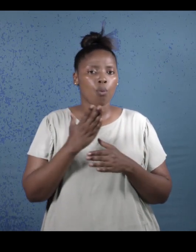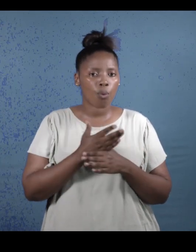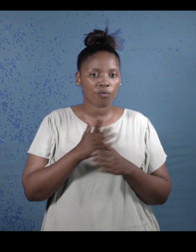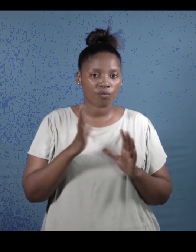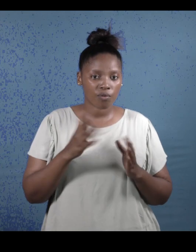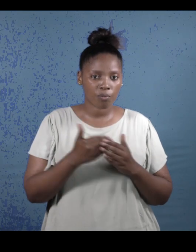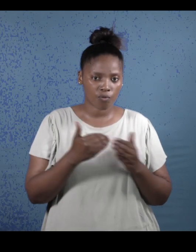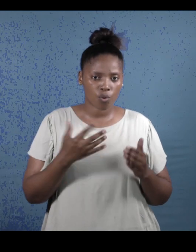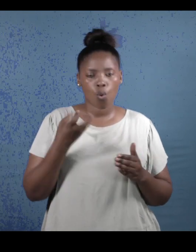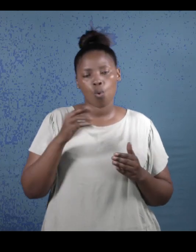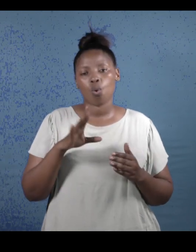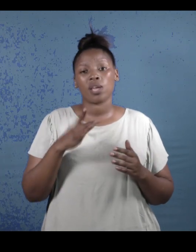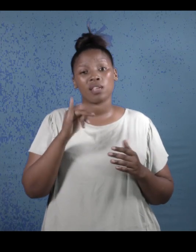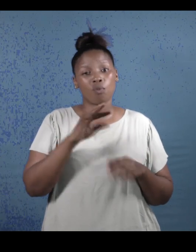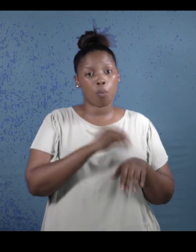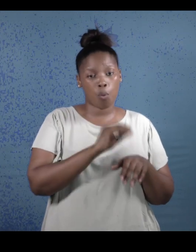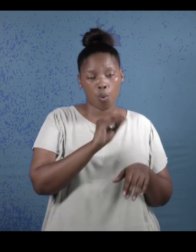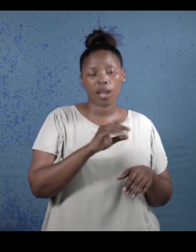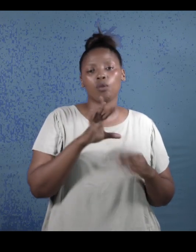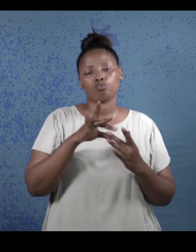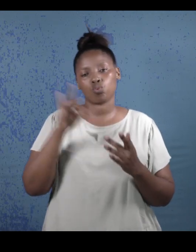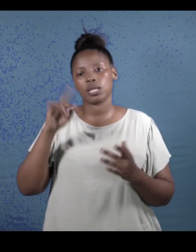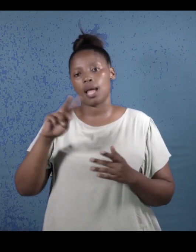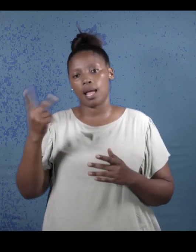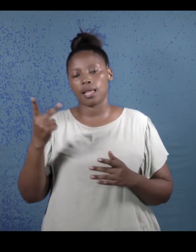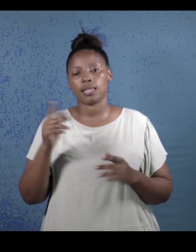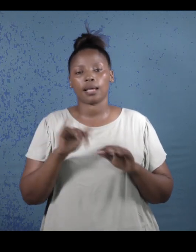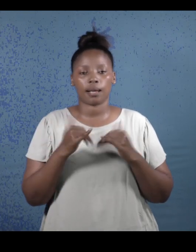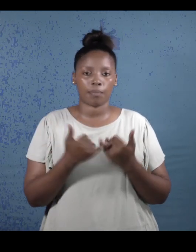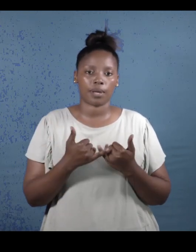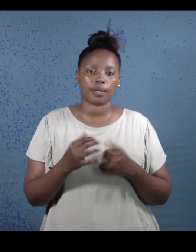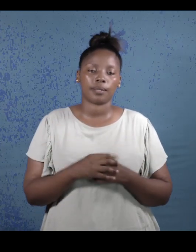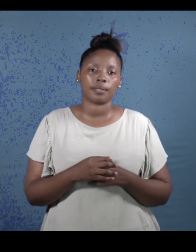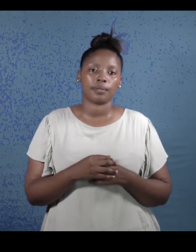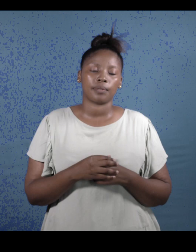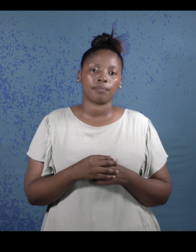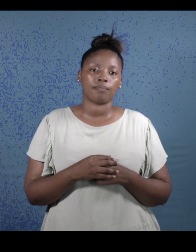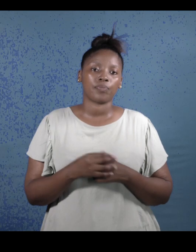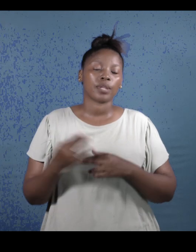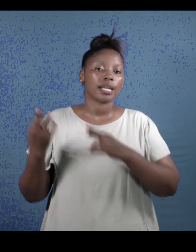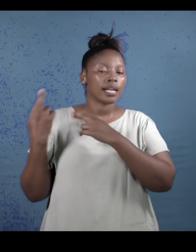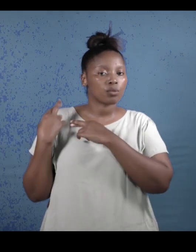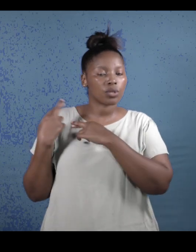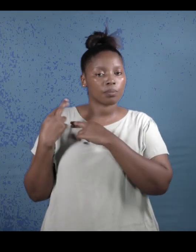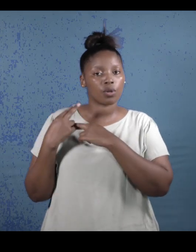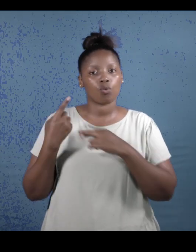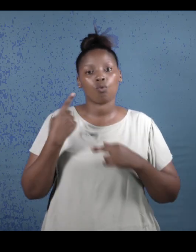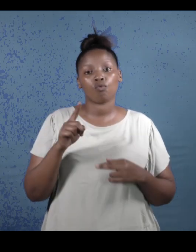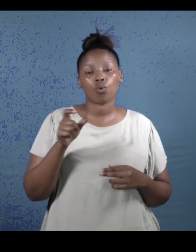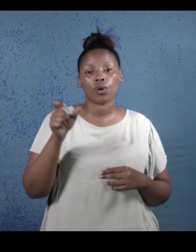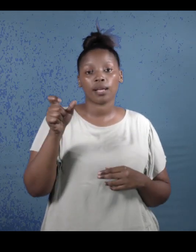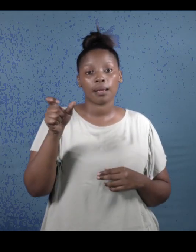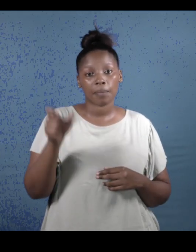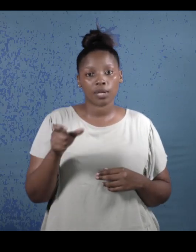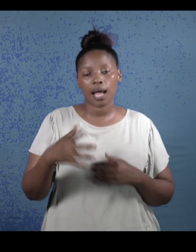perhaps you should choose another company. Or transfer the responsibility for the risk to someone within or